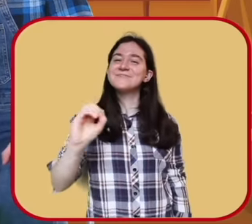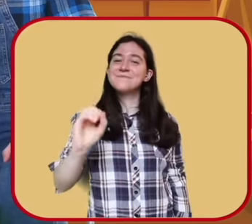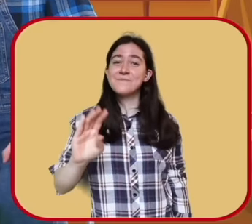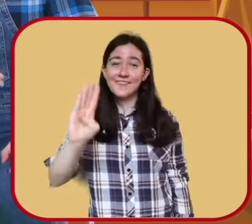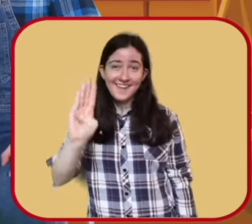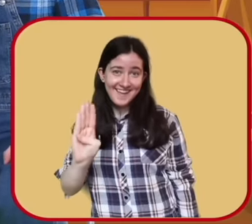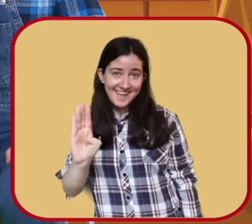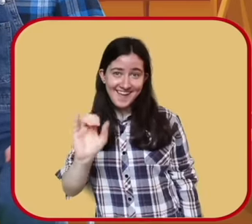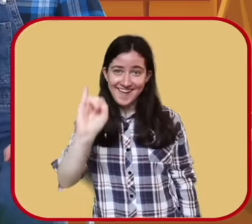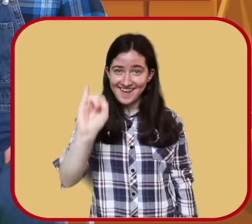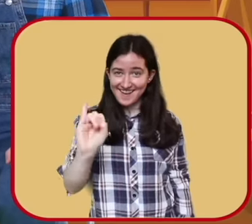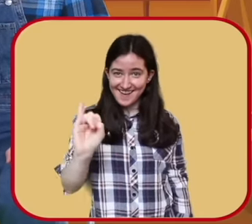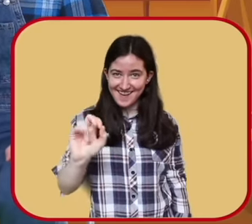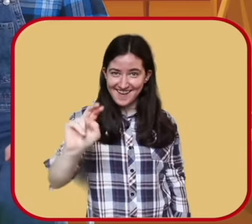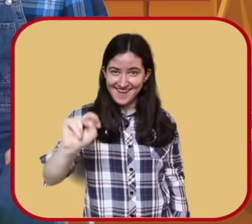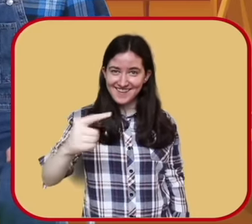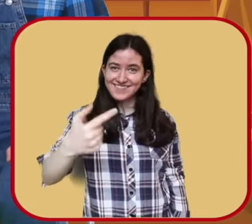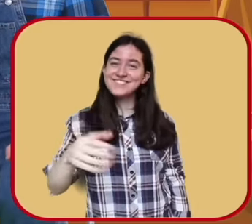B-I-N-G-O,